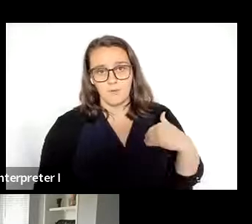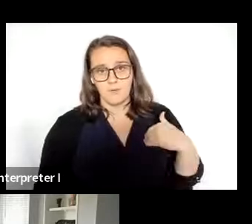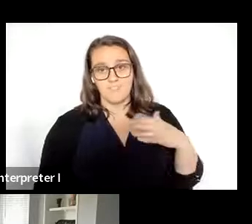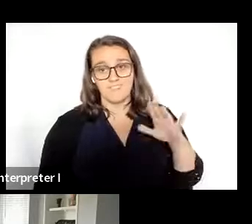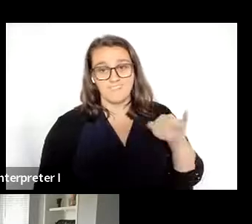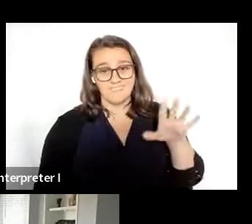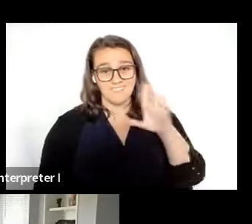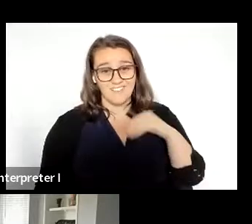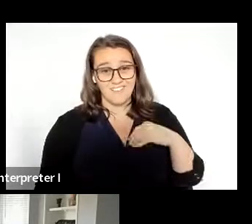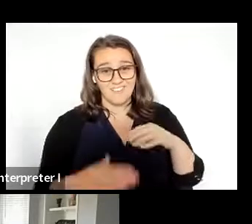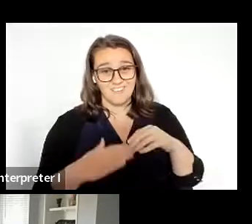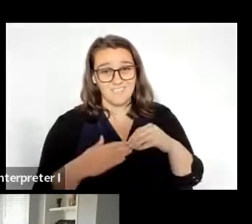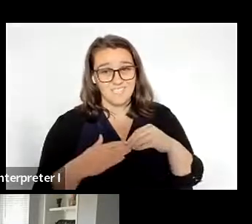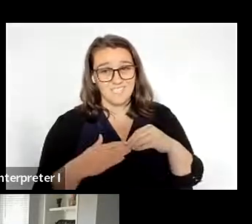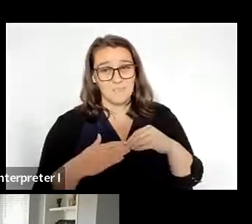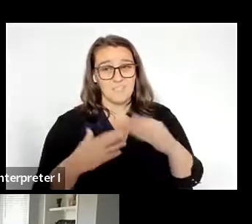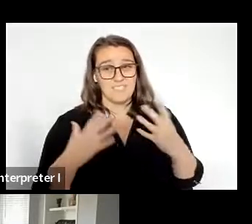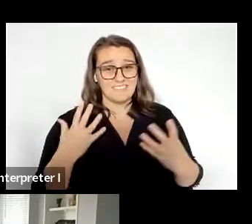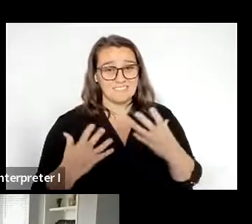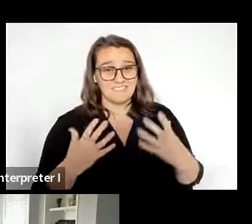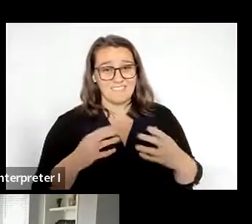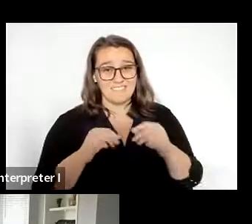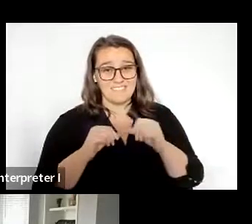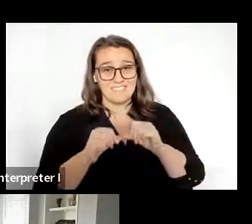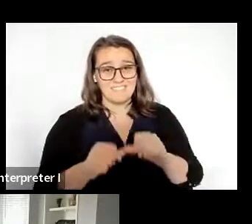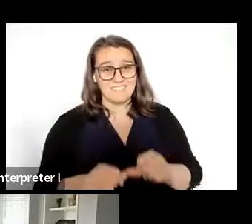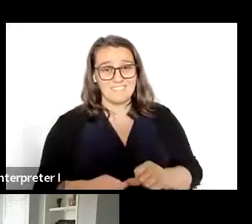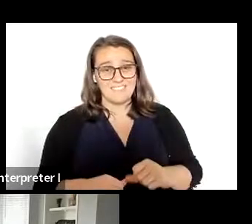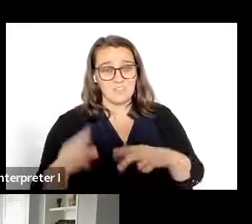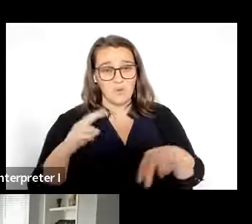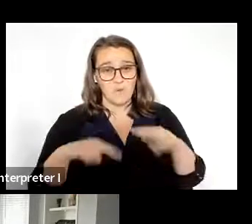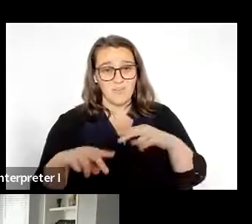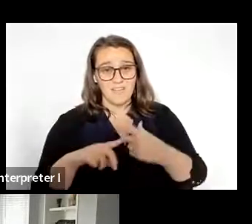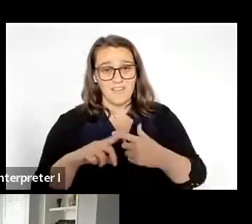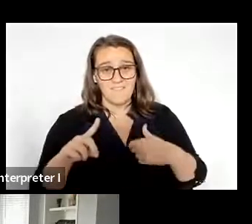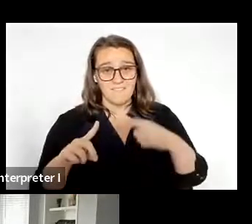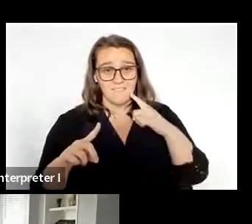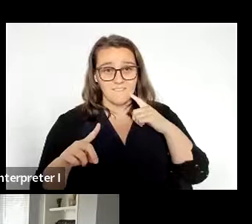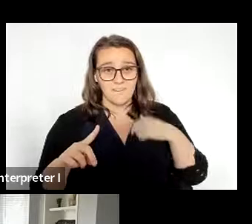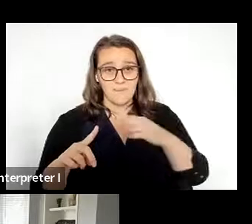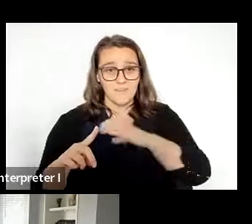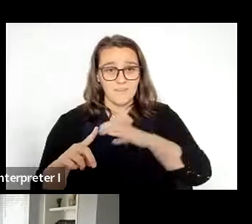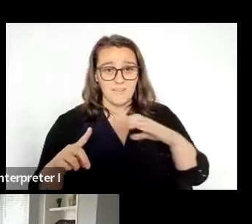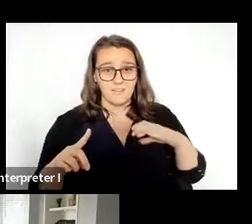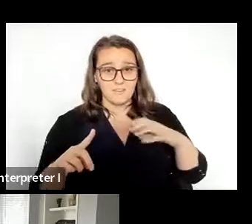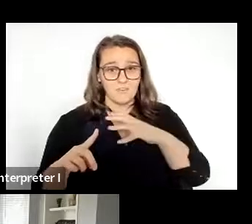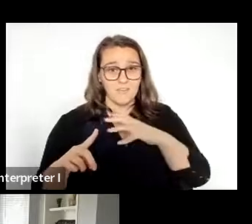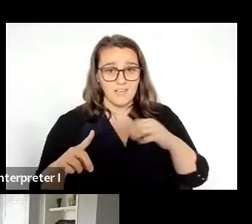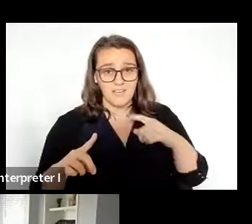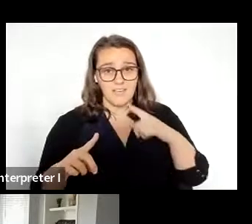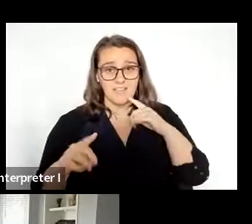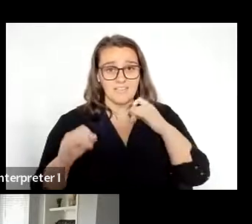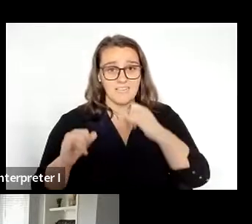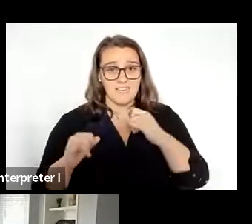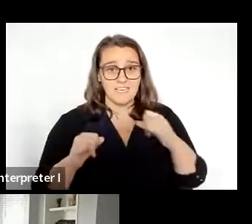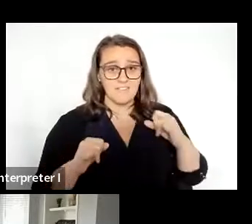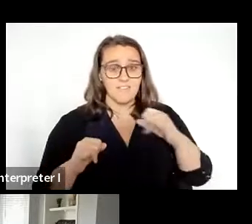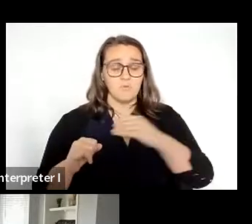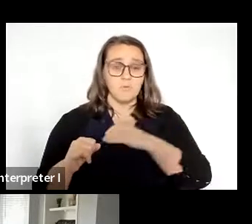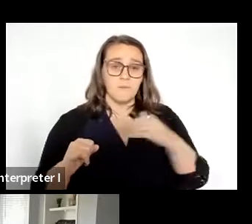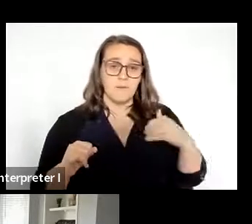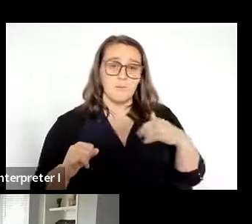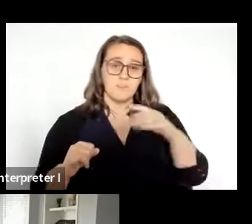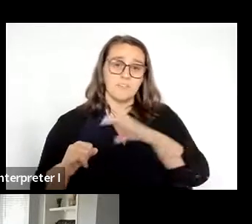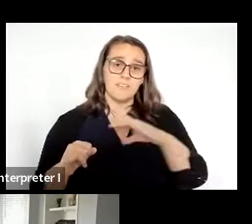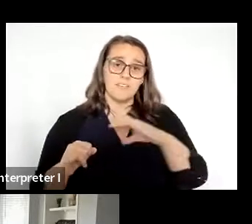has guardrails, including consistent oversight from the council and individual council members. The council will have an opportunity